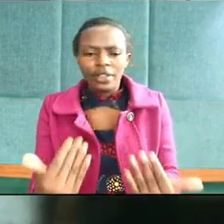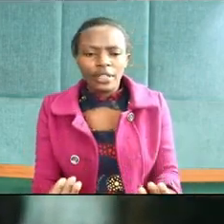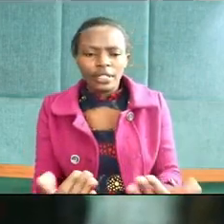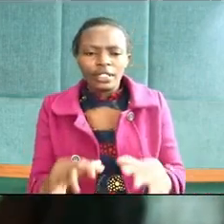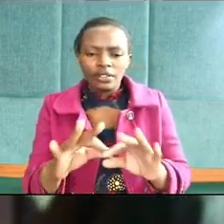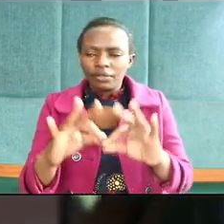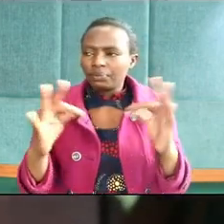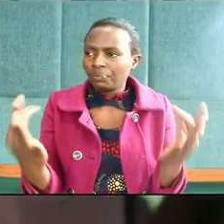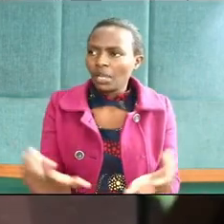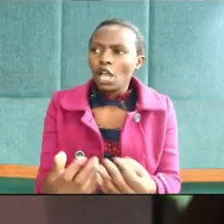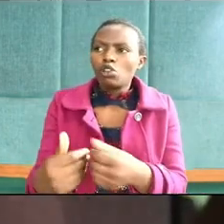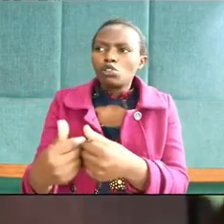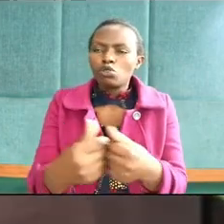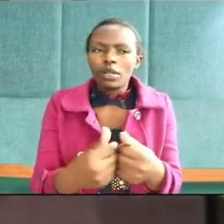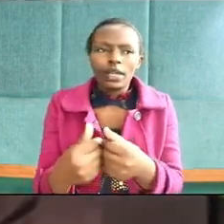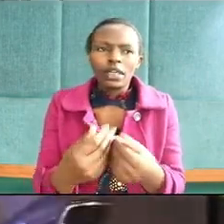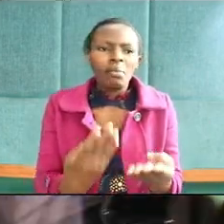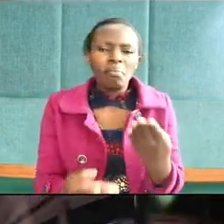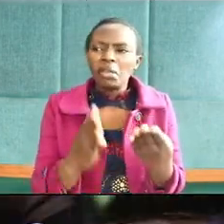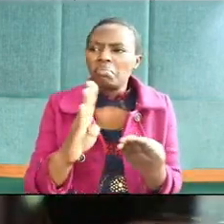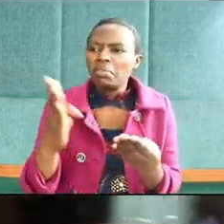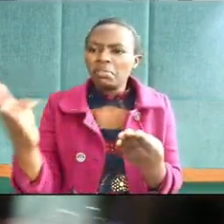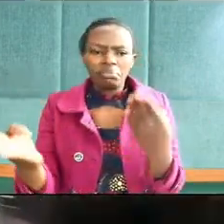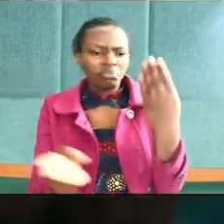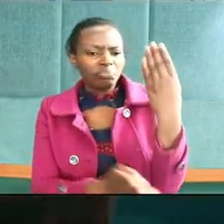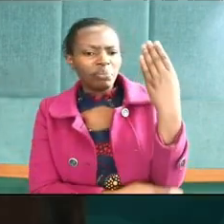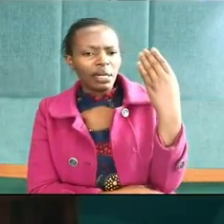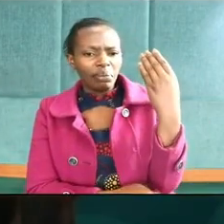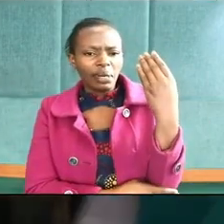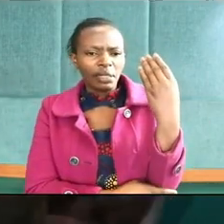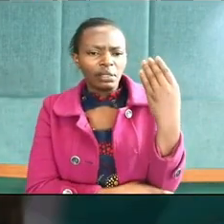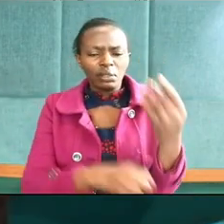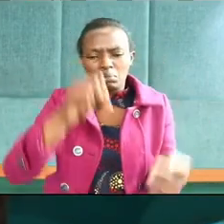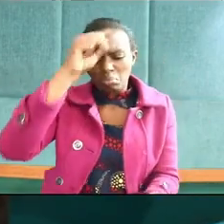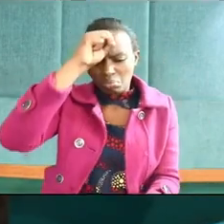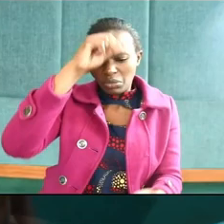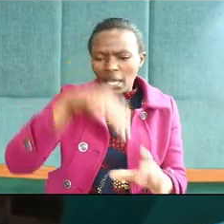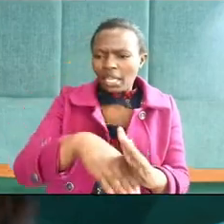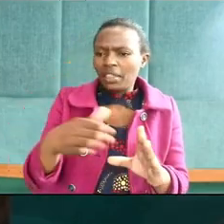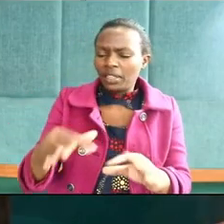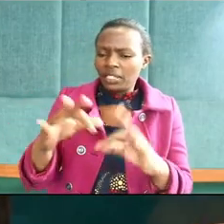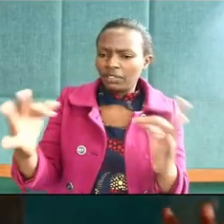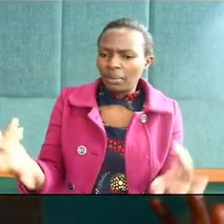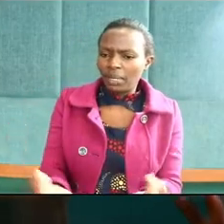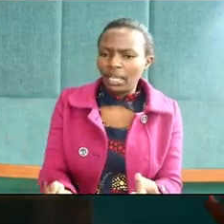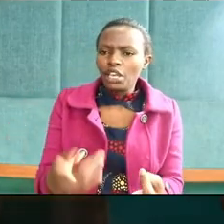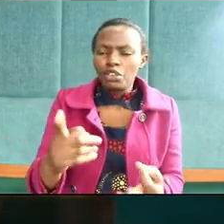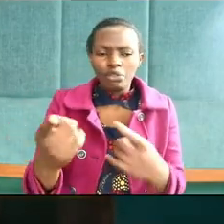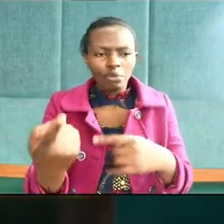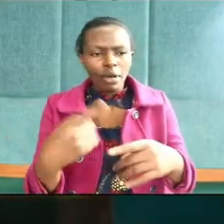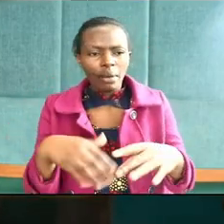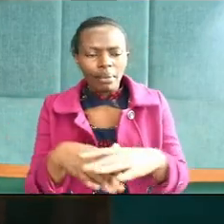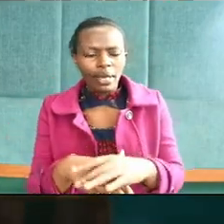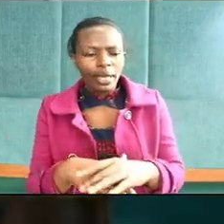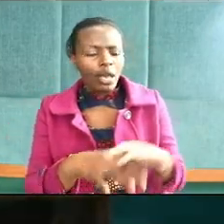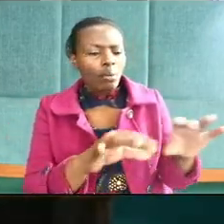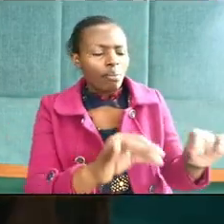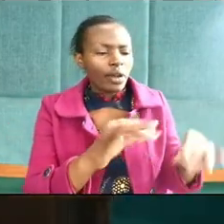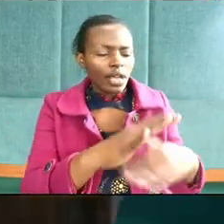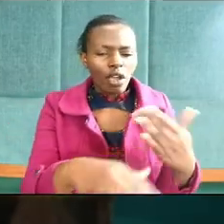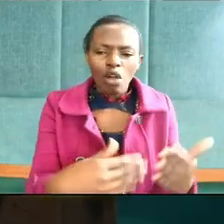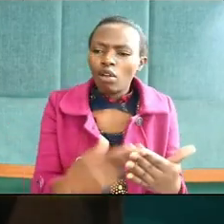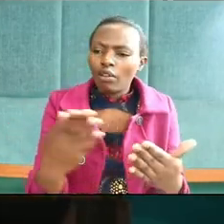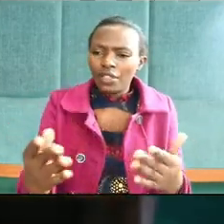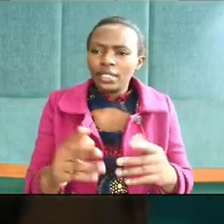they may be considered stupid in the family, you are the one who bridges these differences. You are